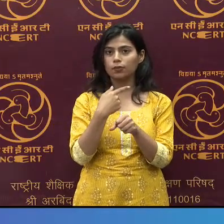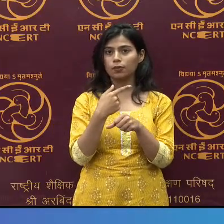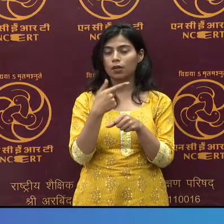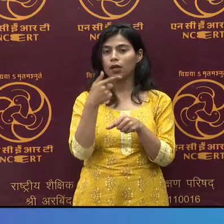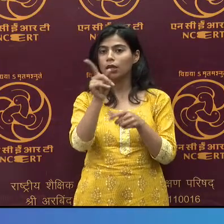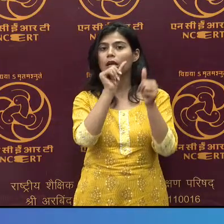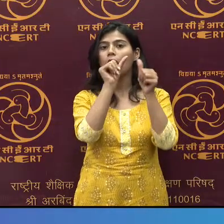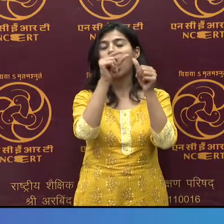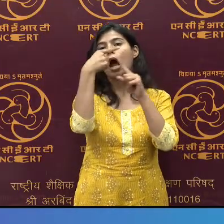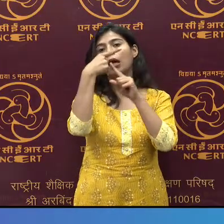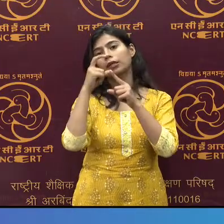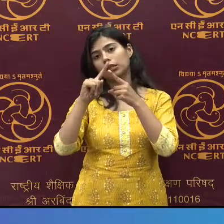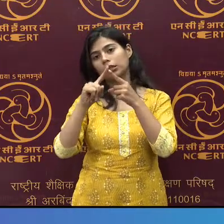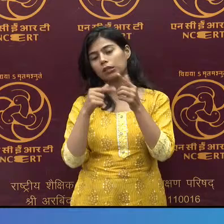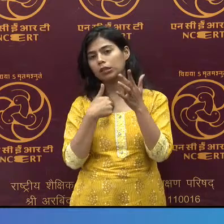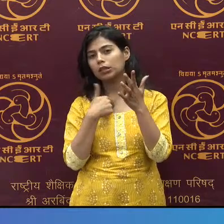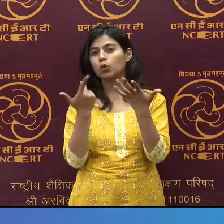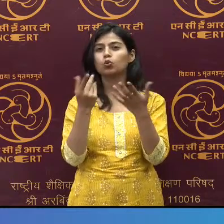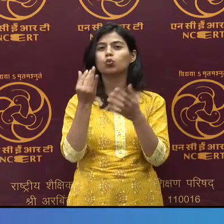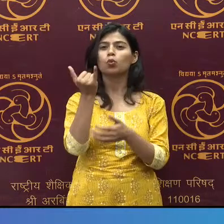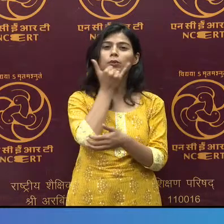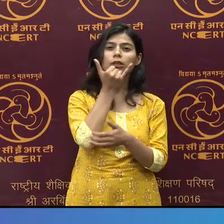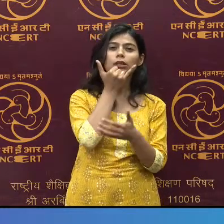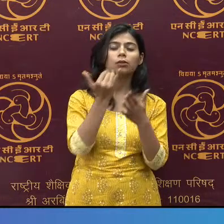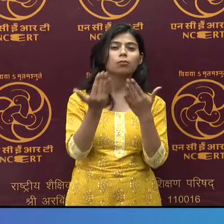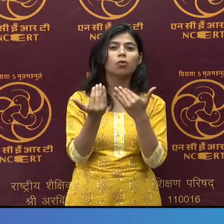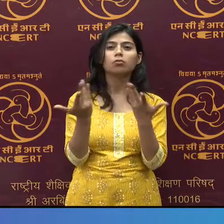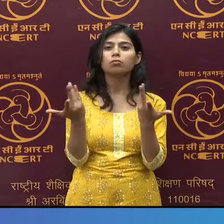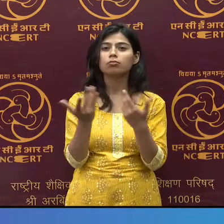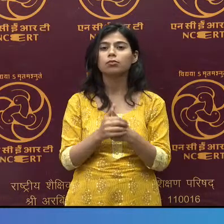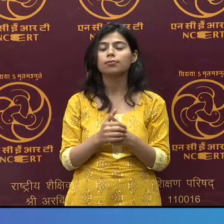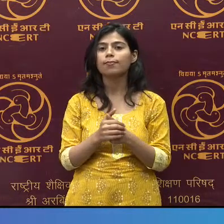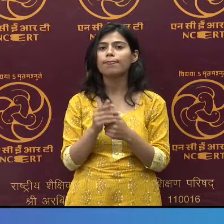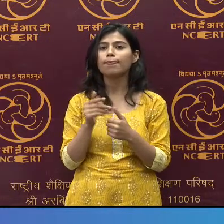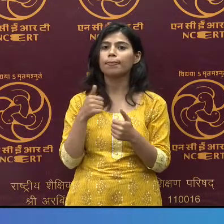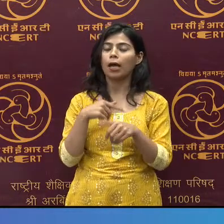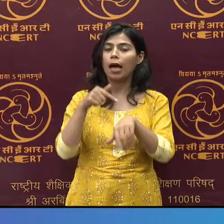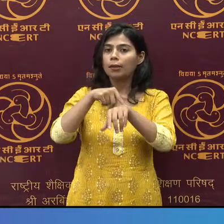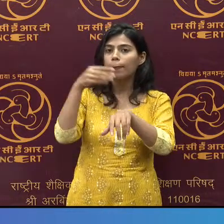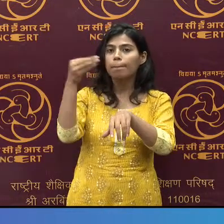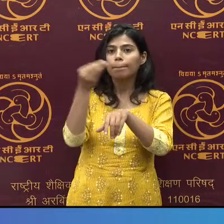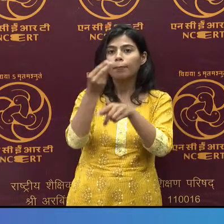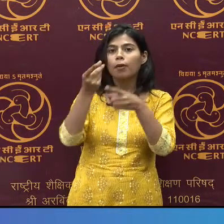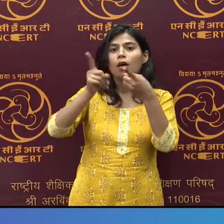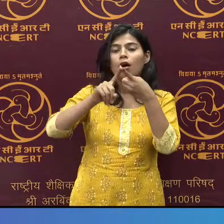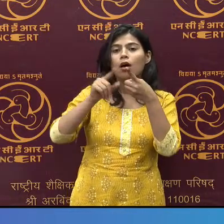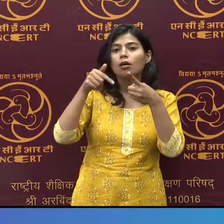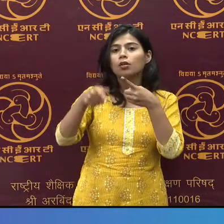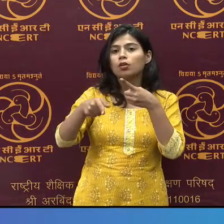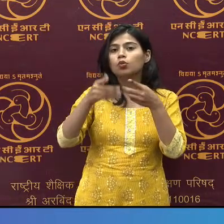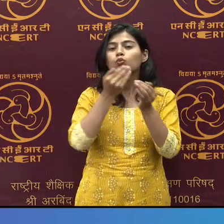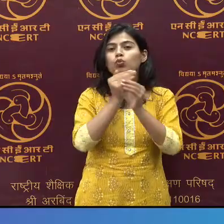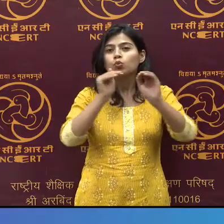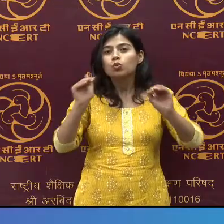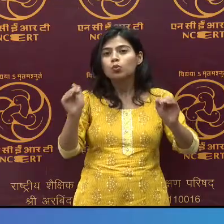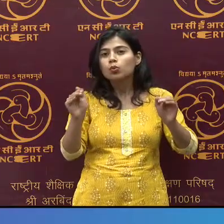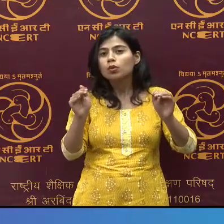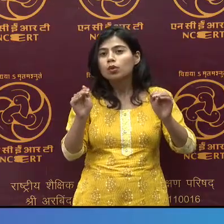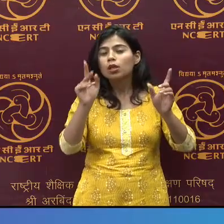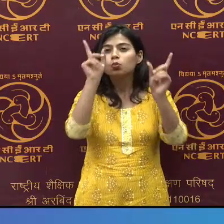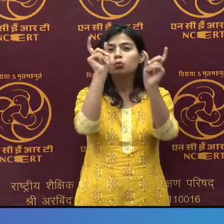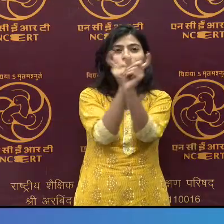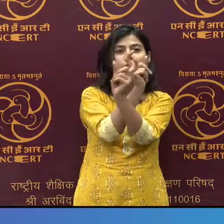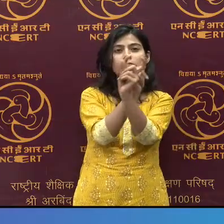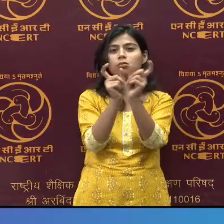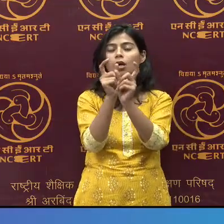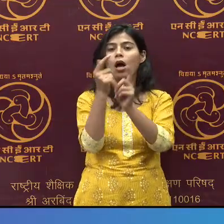in article writing? So, usually what happens is the students do not try to arrange their points